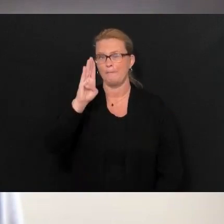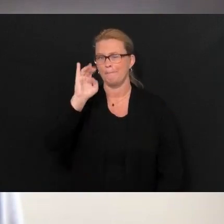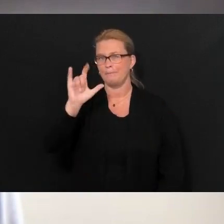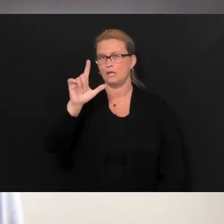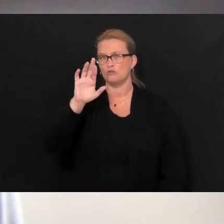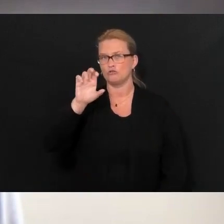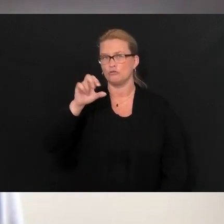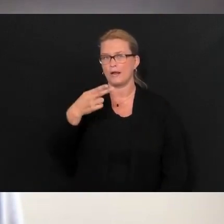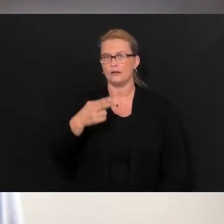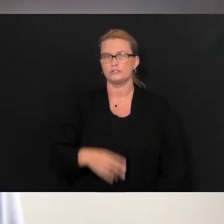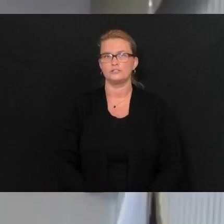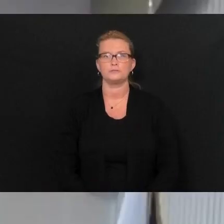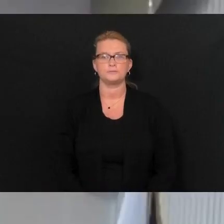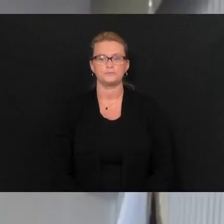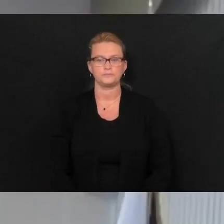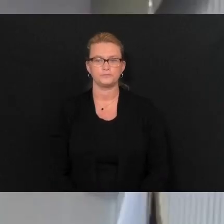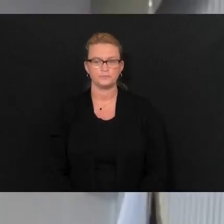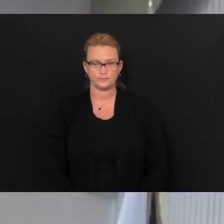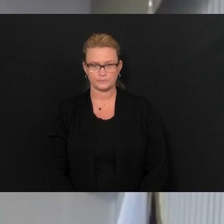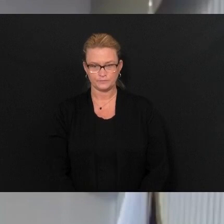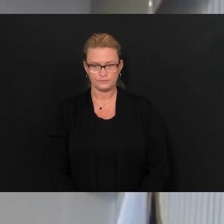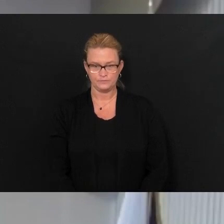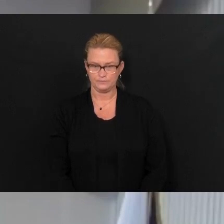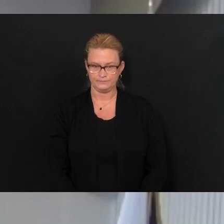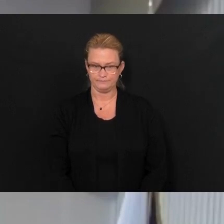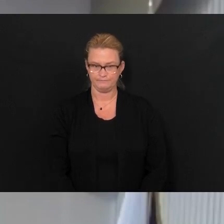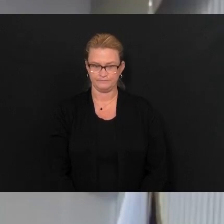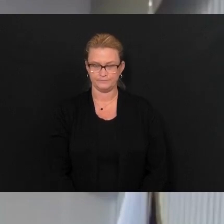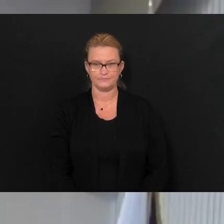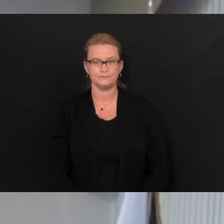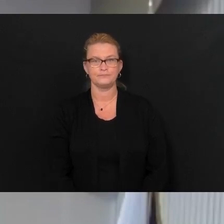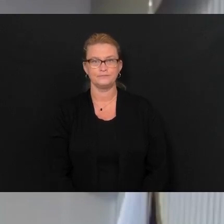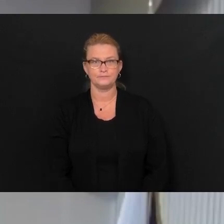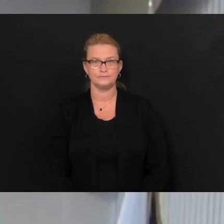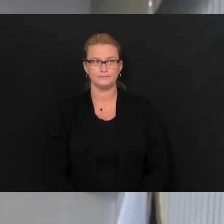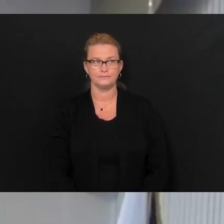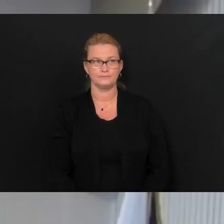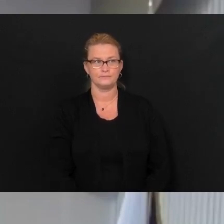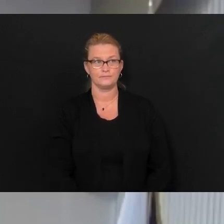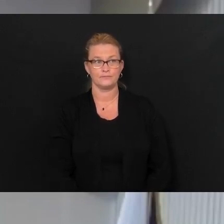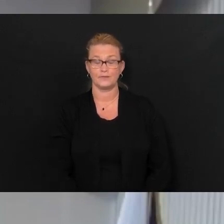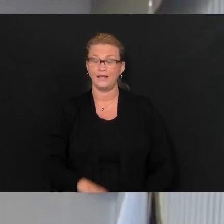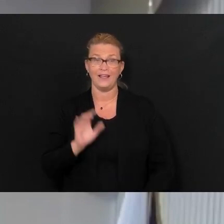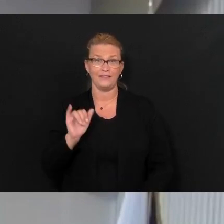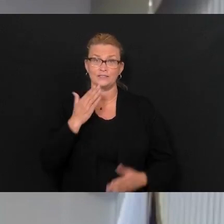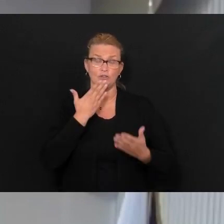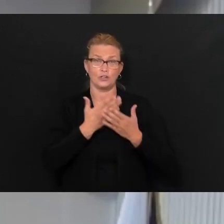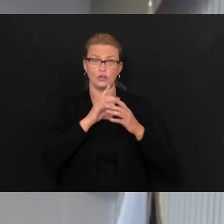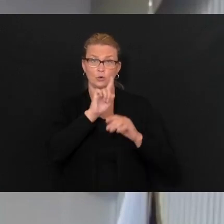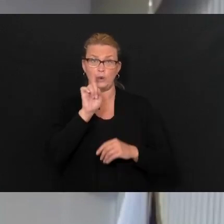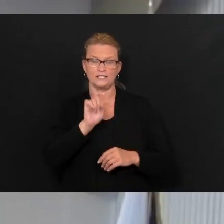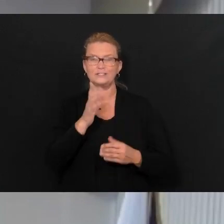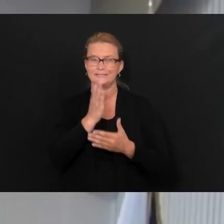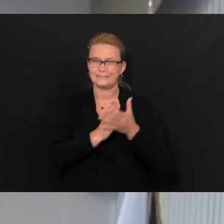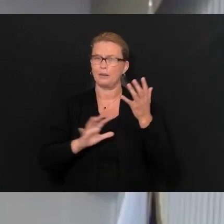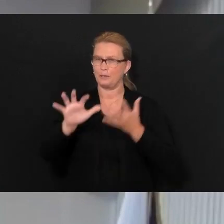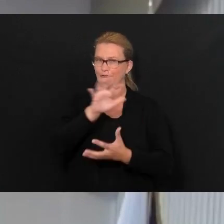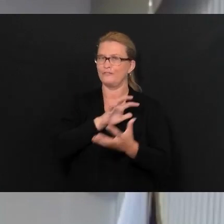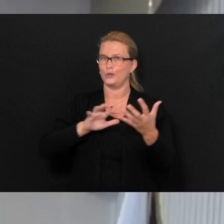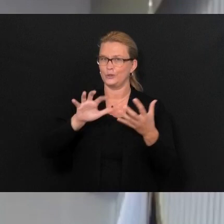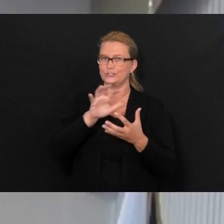that. Yes, thank you, Kenny. It actually is an excellent question. There is confusion out there. There's